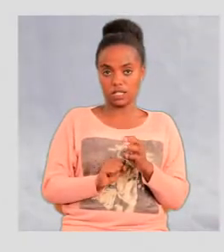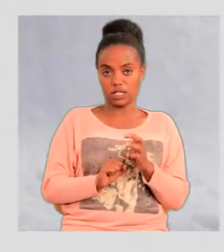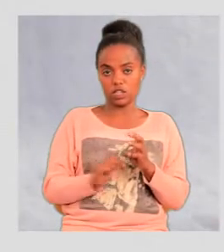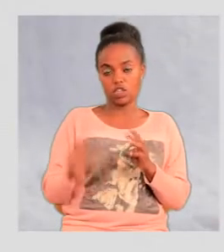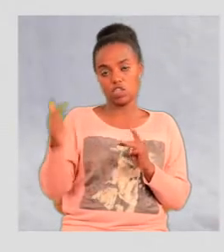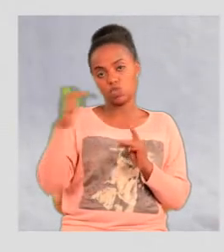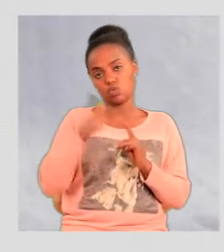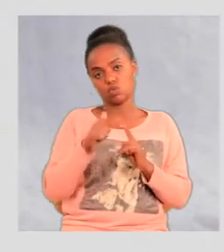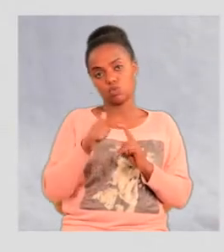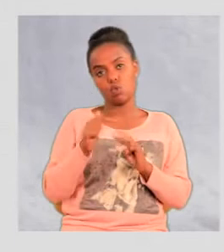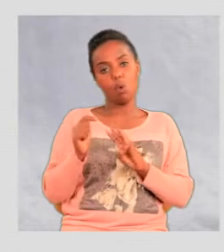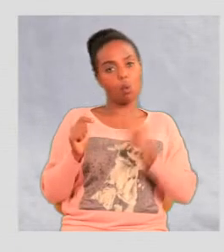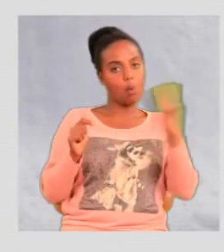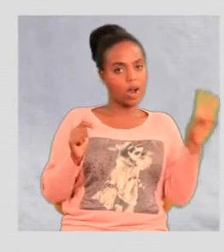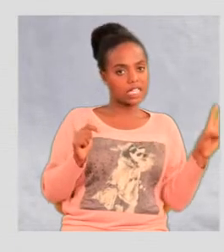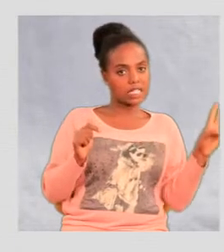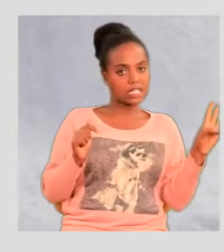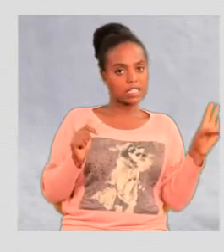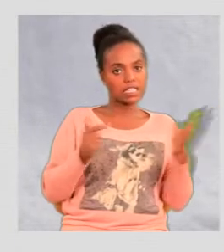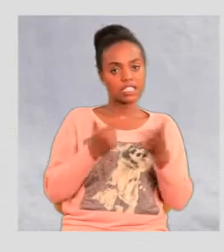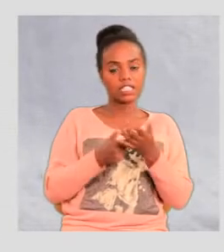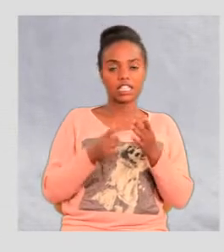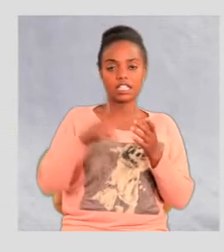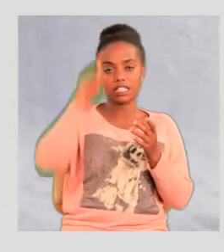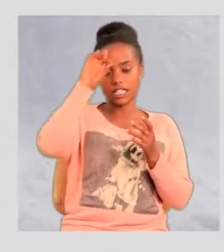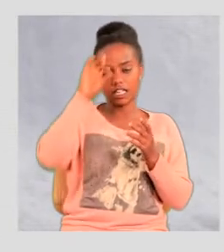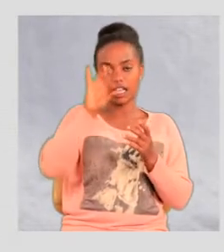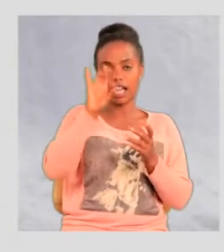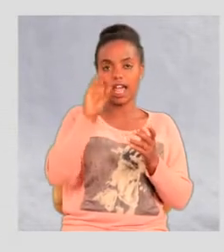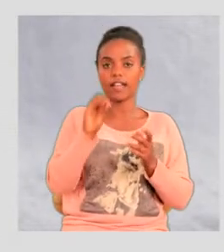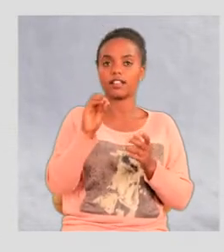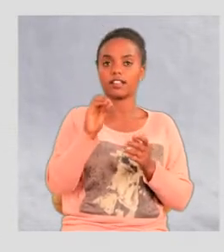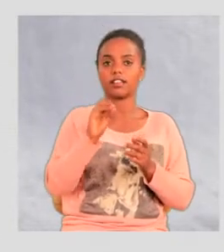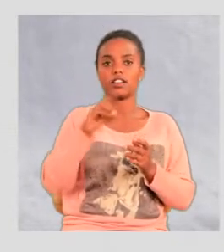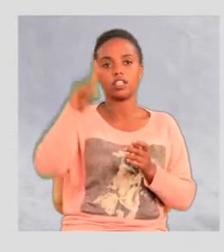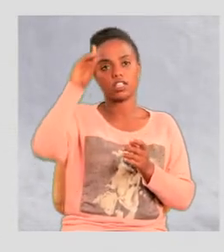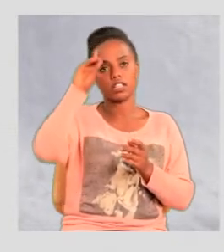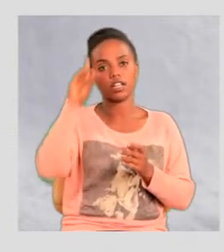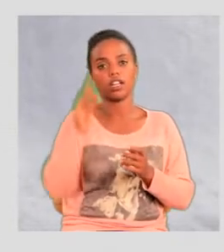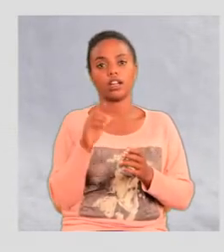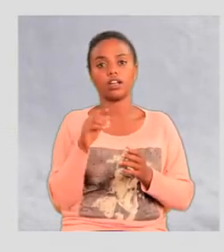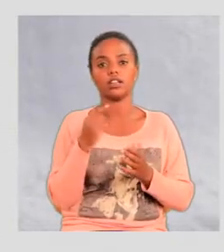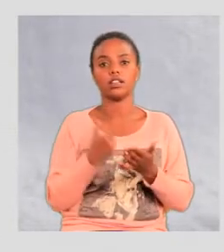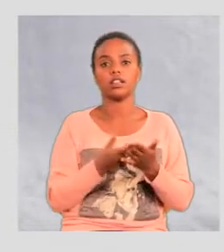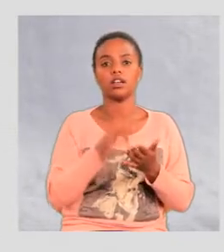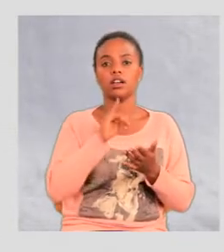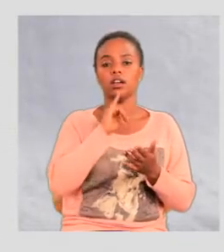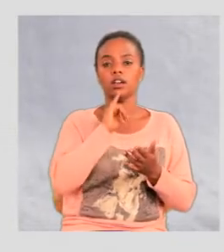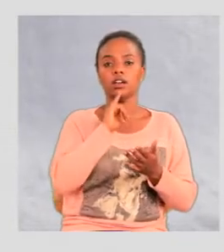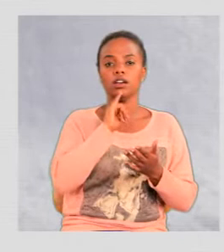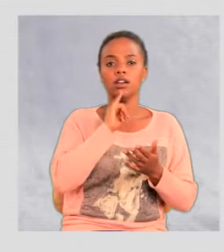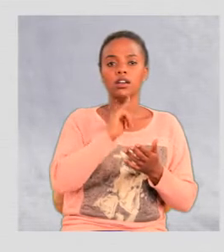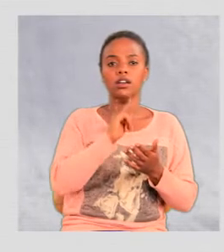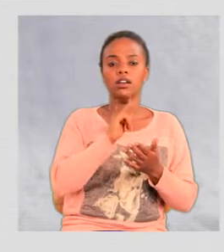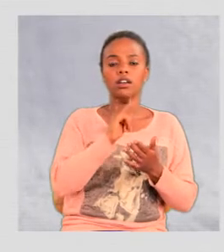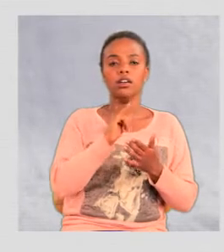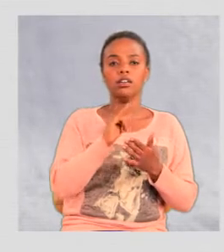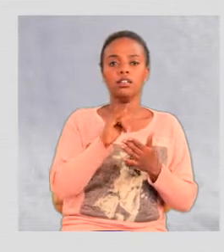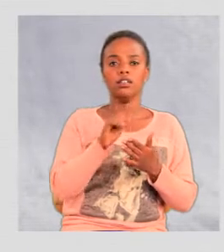south to west. This degree is how much? It is 80 degrees. So this is the path that driver B